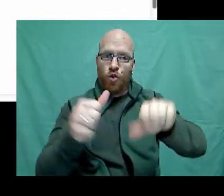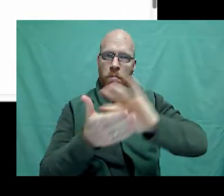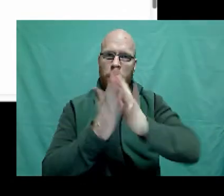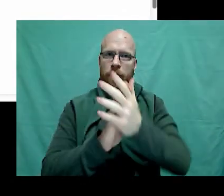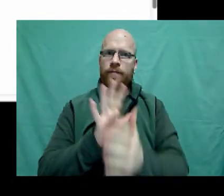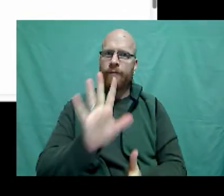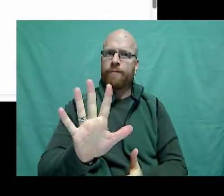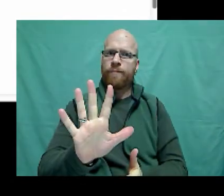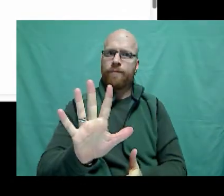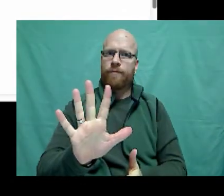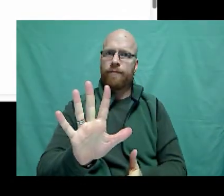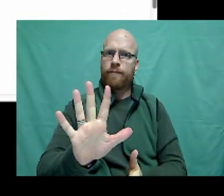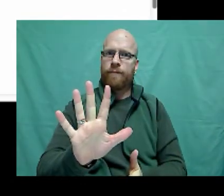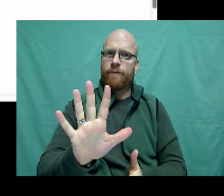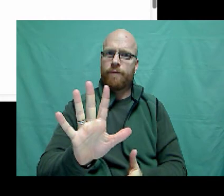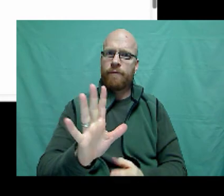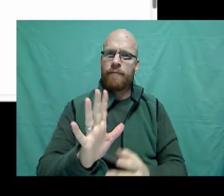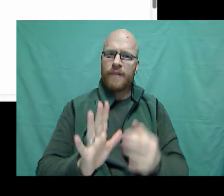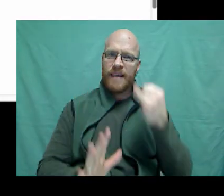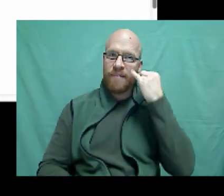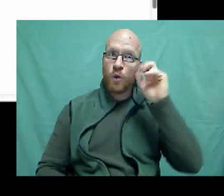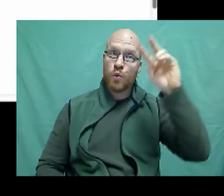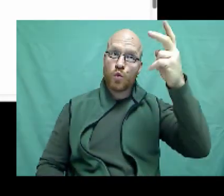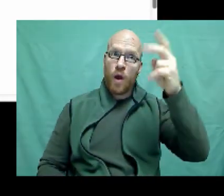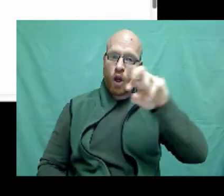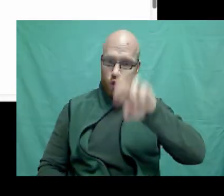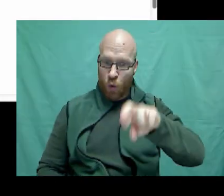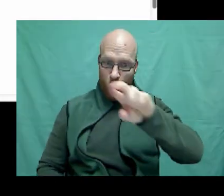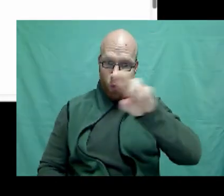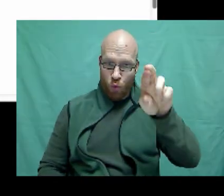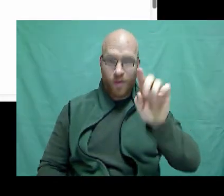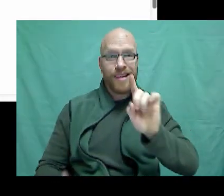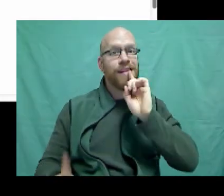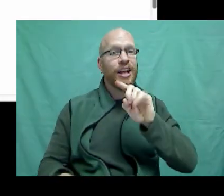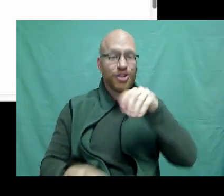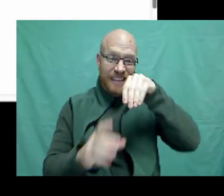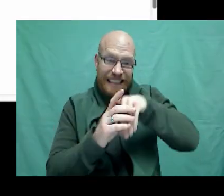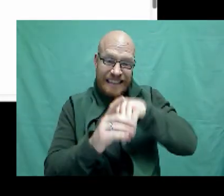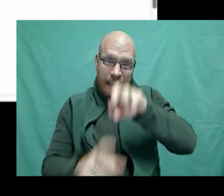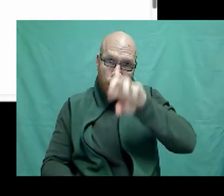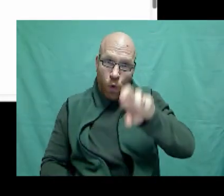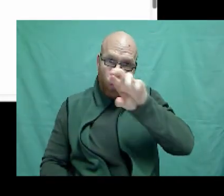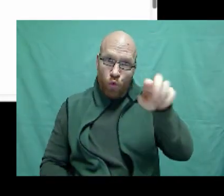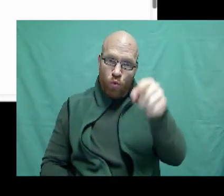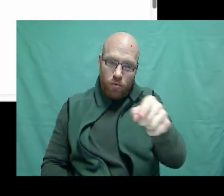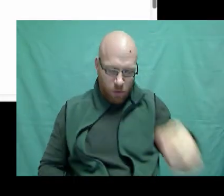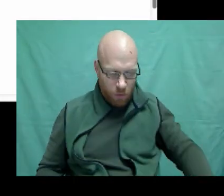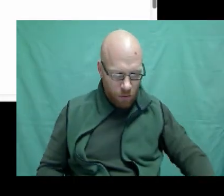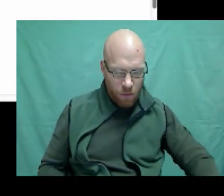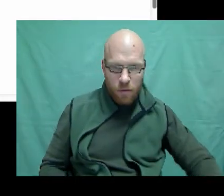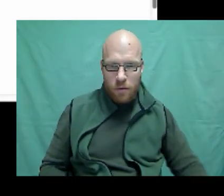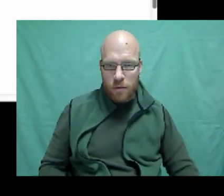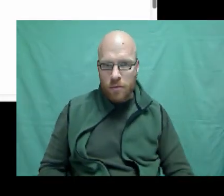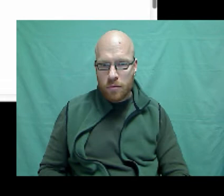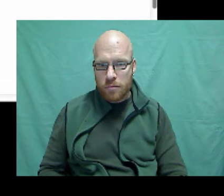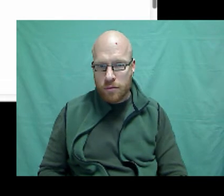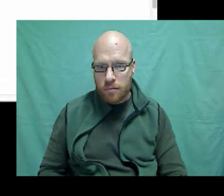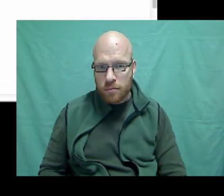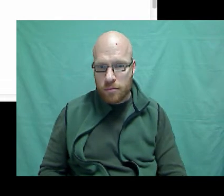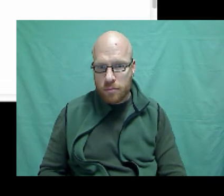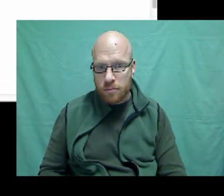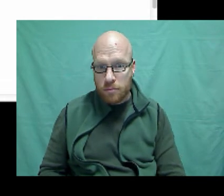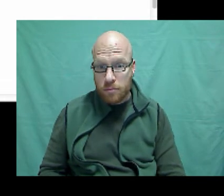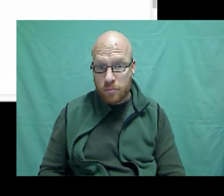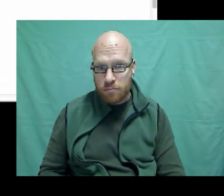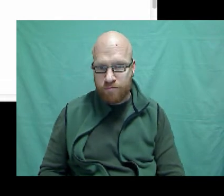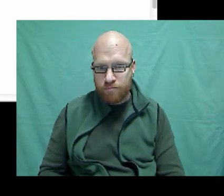it's really becomes the answer instead of the square root. They cancel each other out. They're inverse operations of each other.